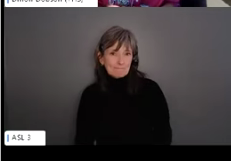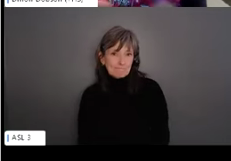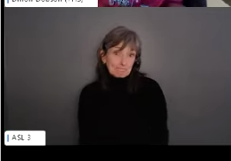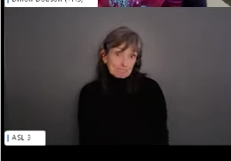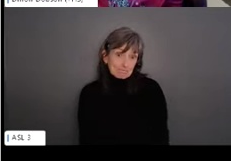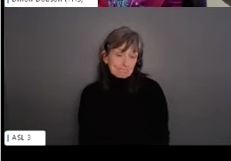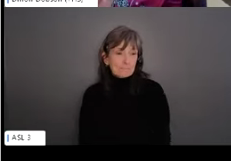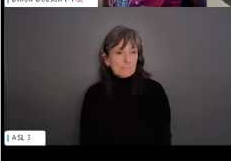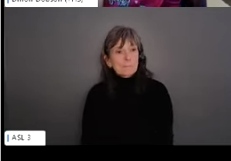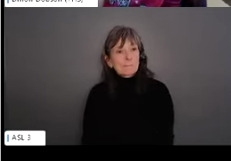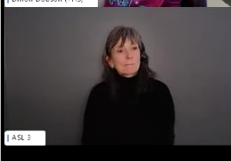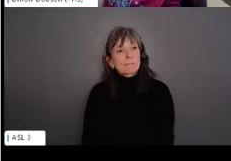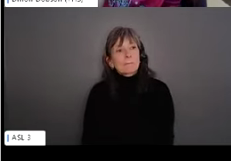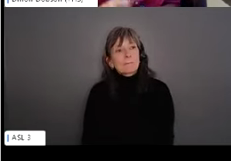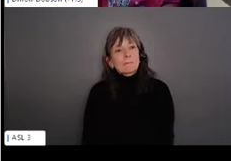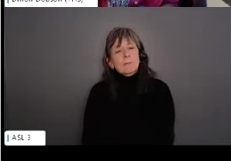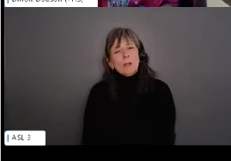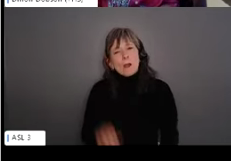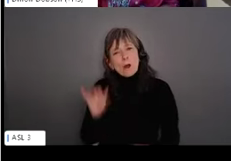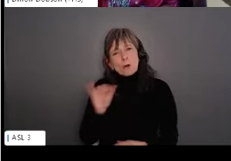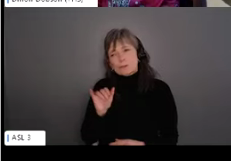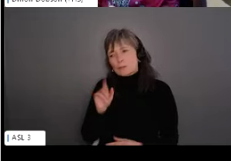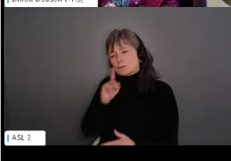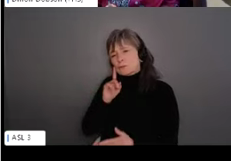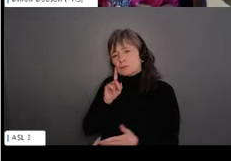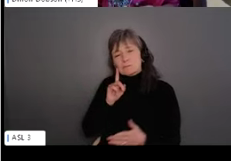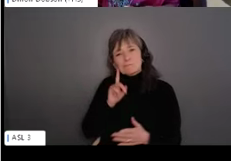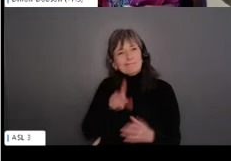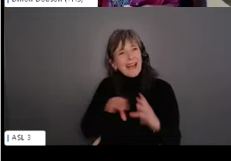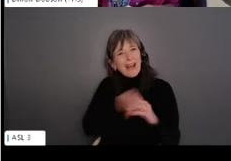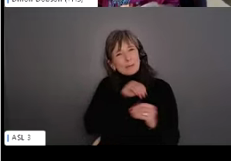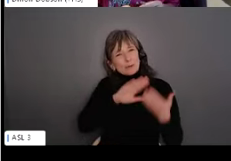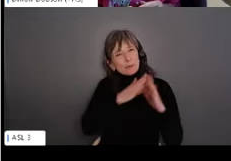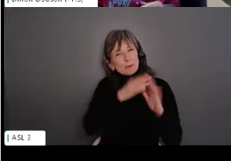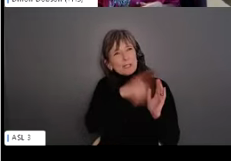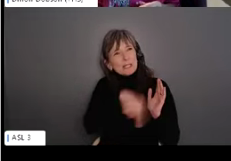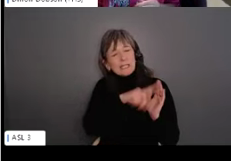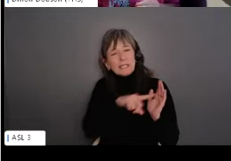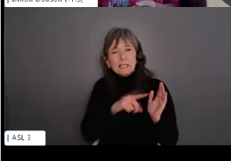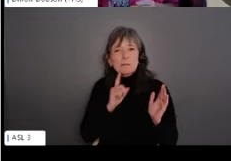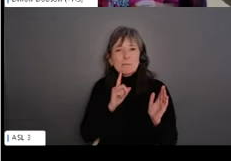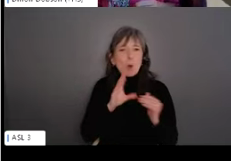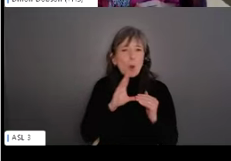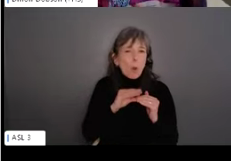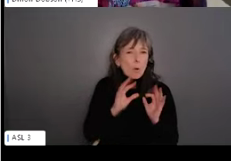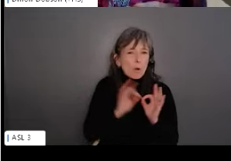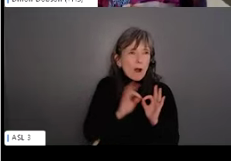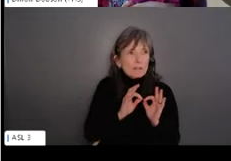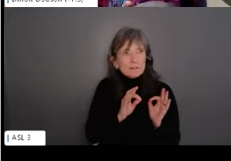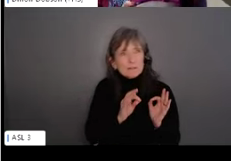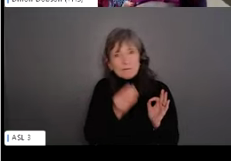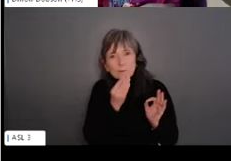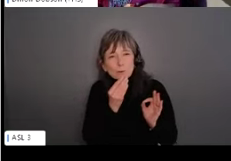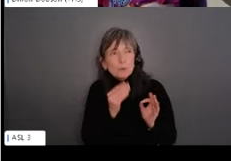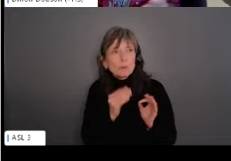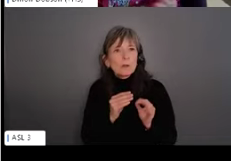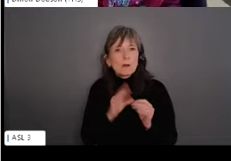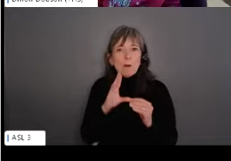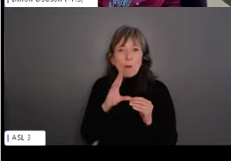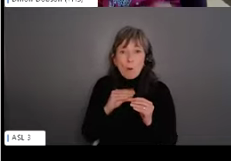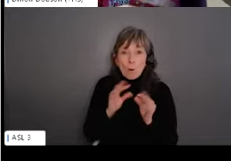I would encourage you to look into resources in your community, low-cost pet food supplies, low-cost medical services or